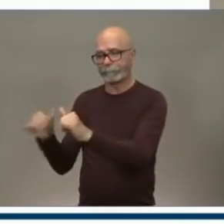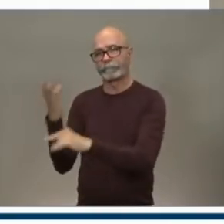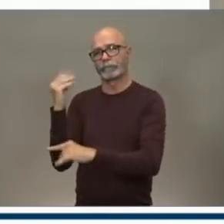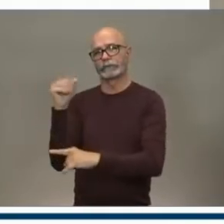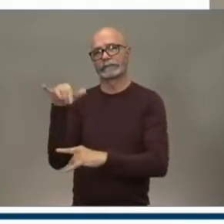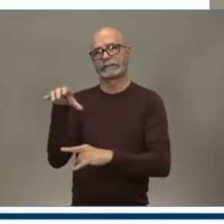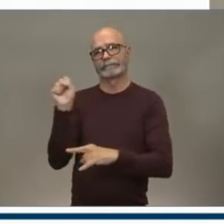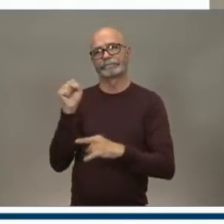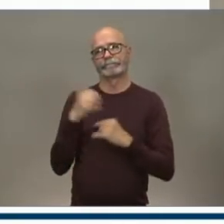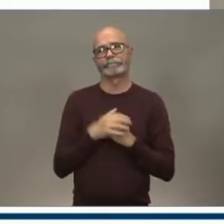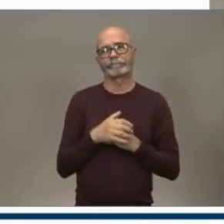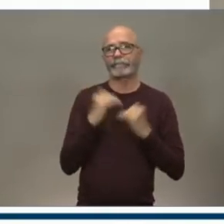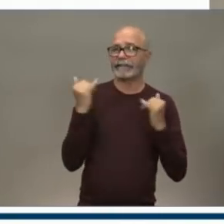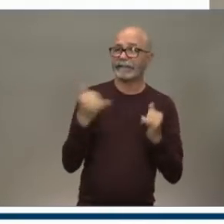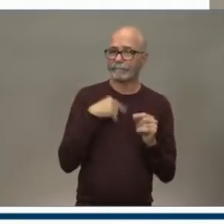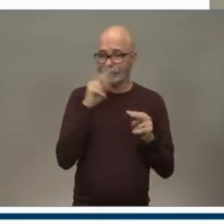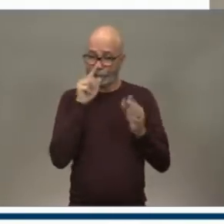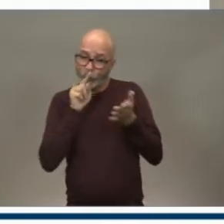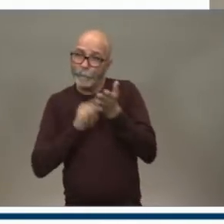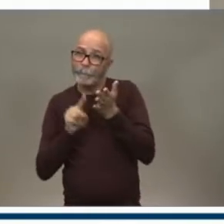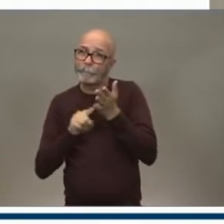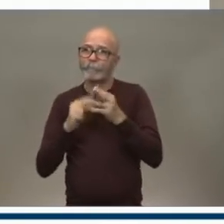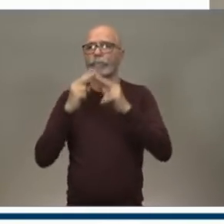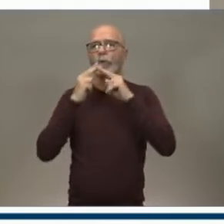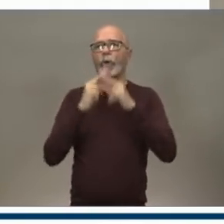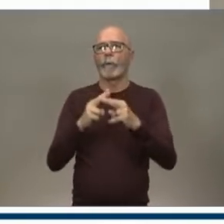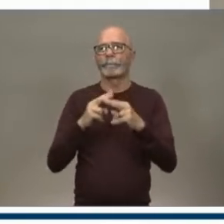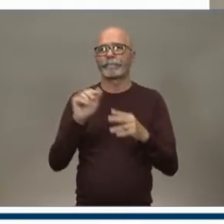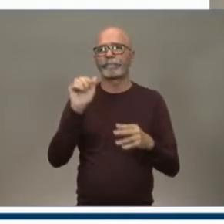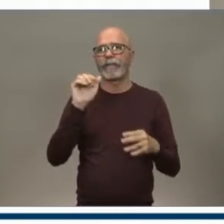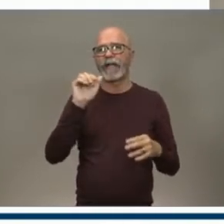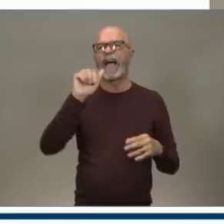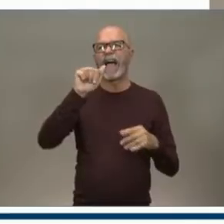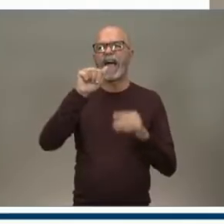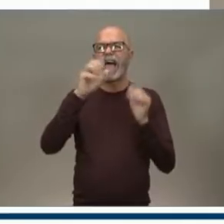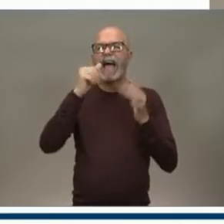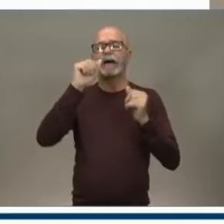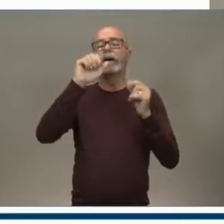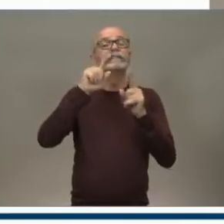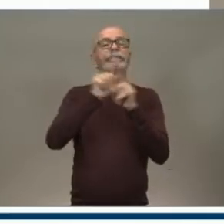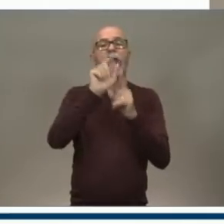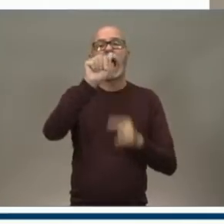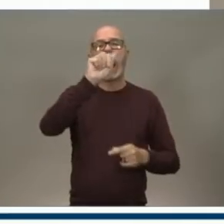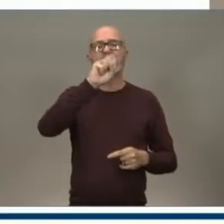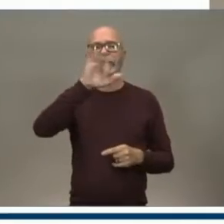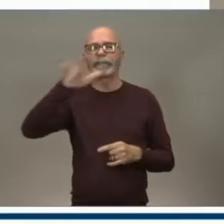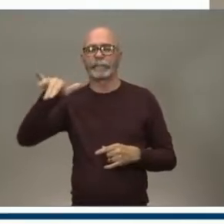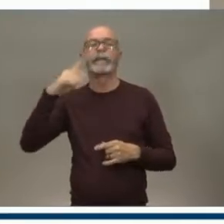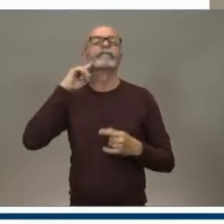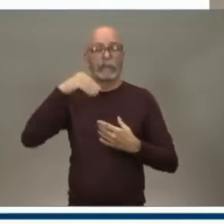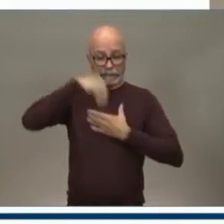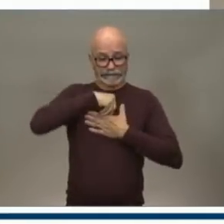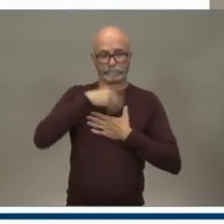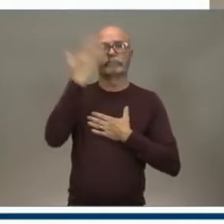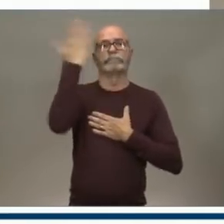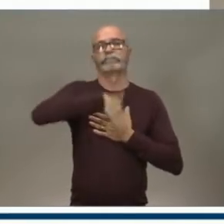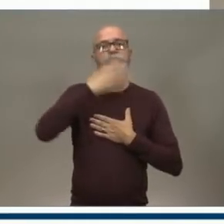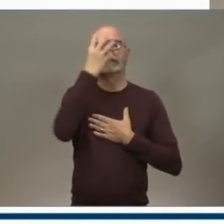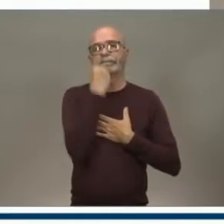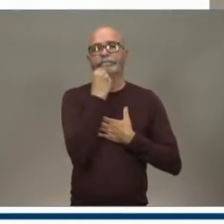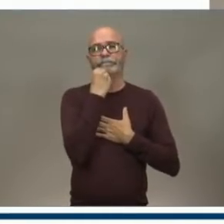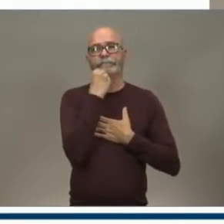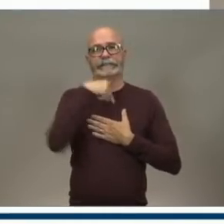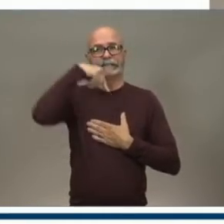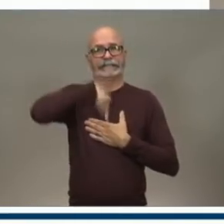testing. We're, as I said last week, we're looking at a number with the new point-of-care tests. We're using it in fairly